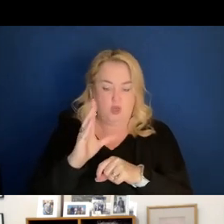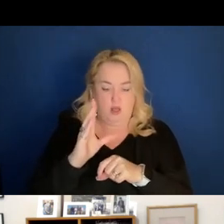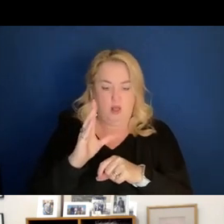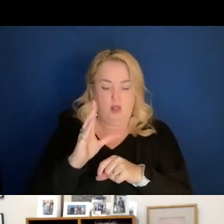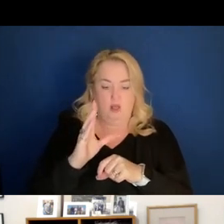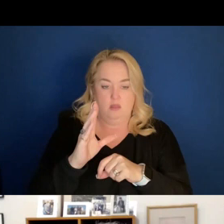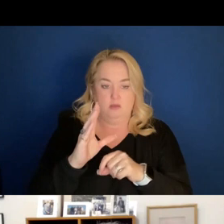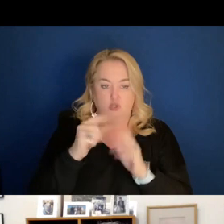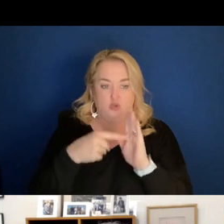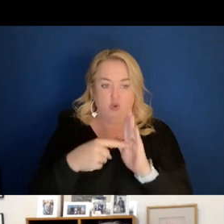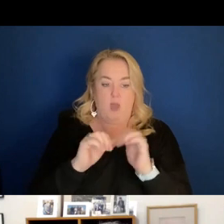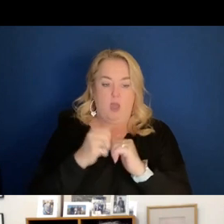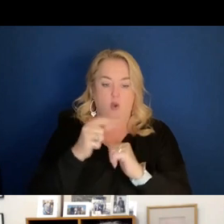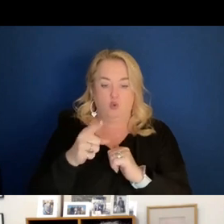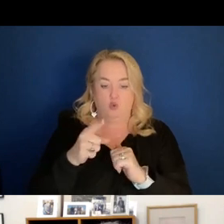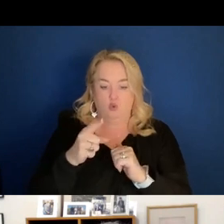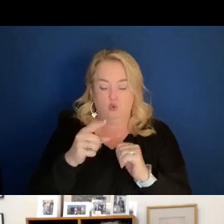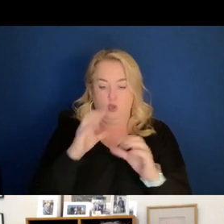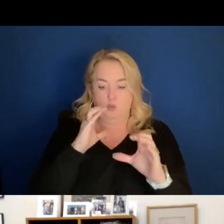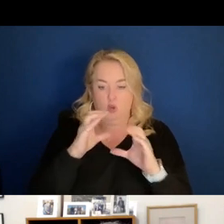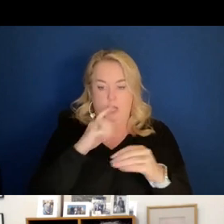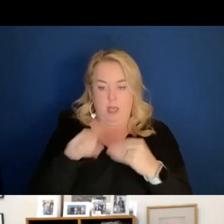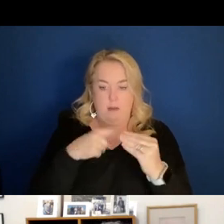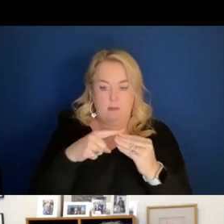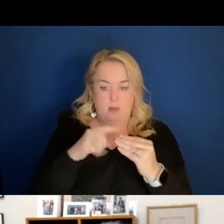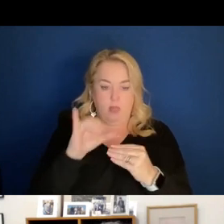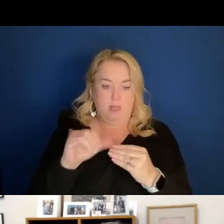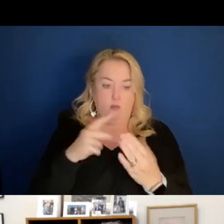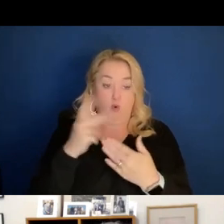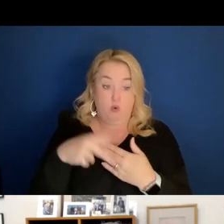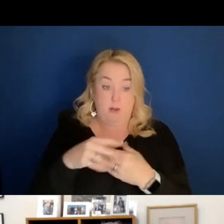you communicate about social engagement programs.